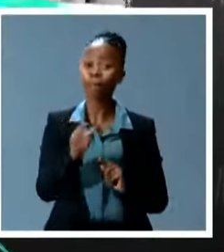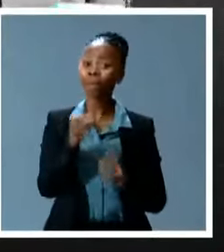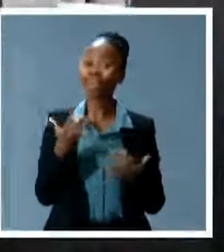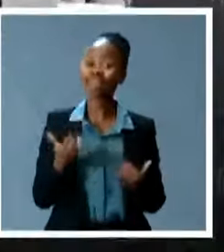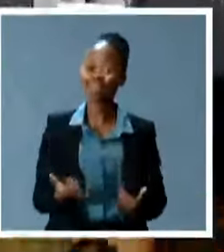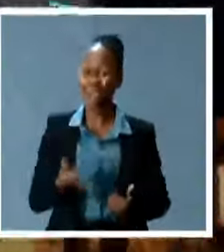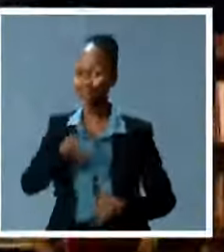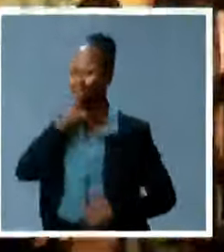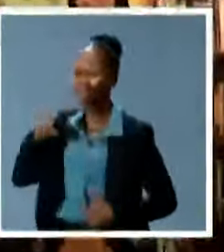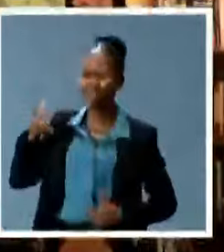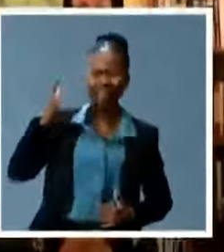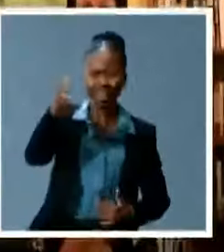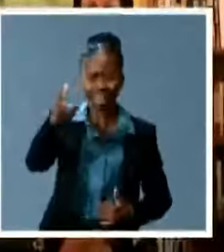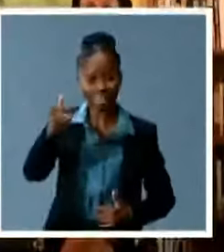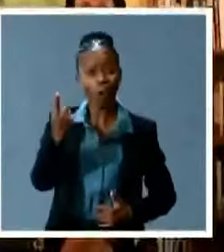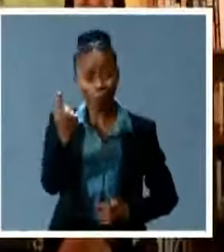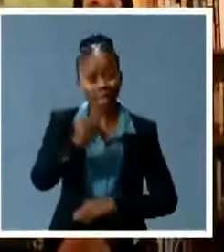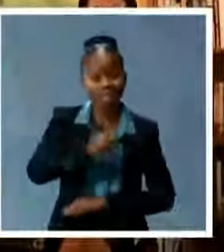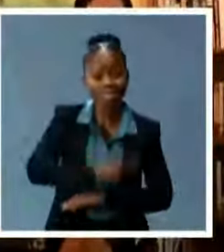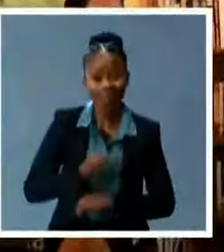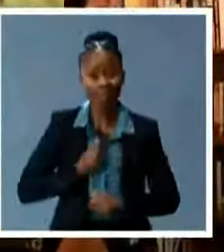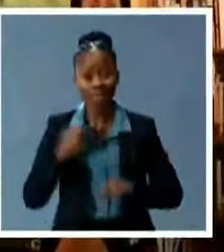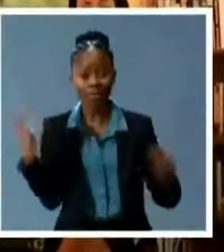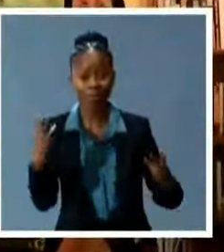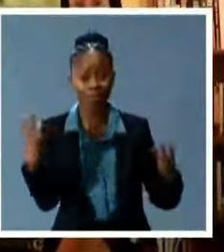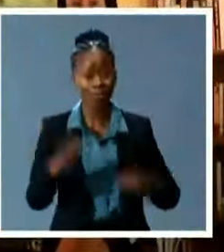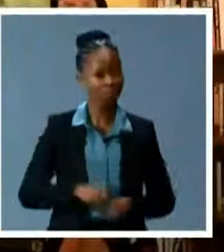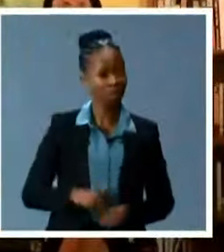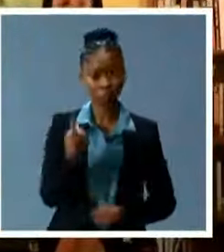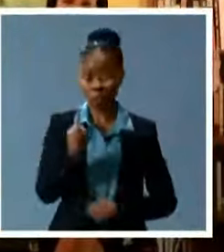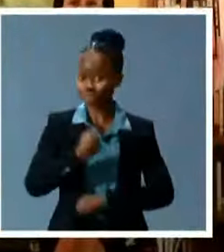shout. One day, my people.